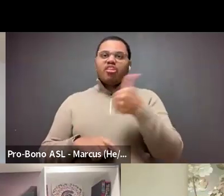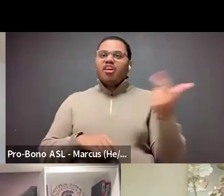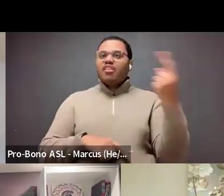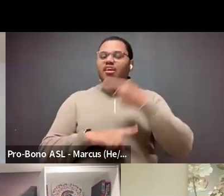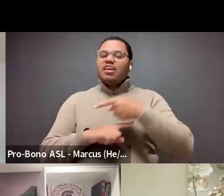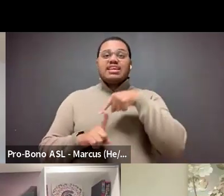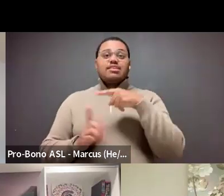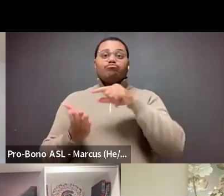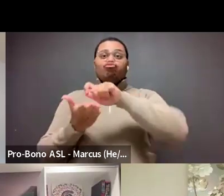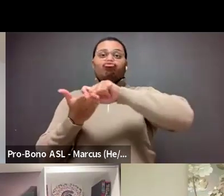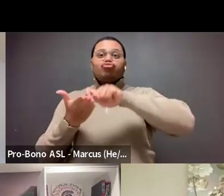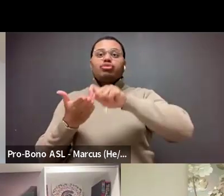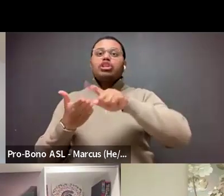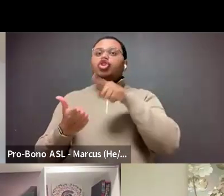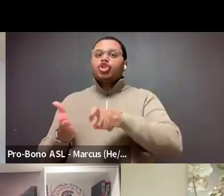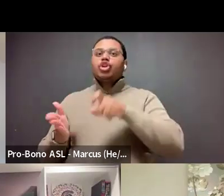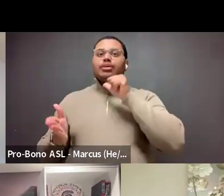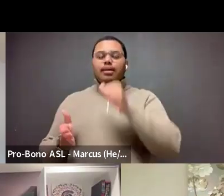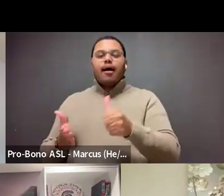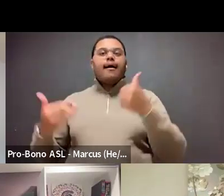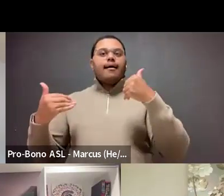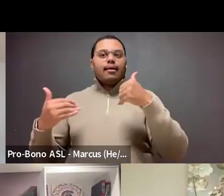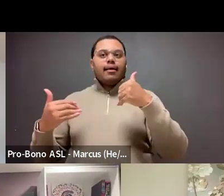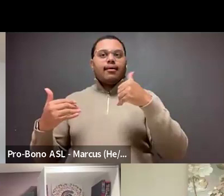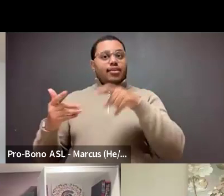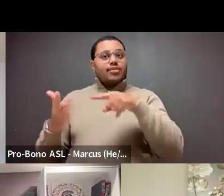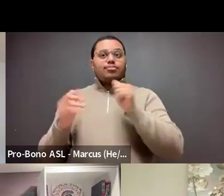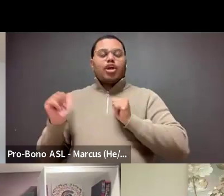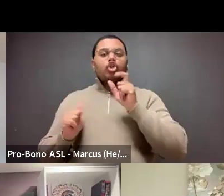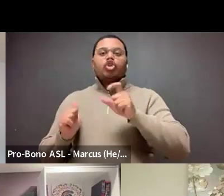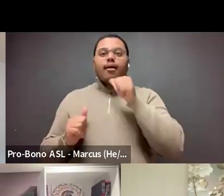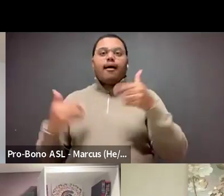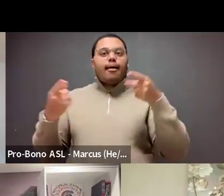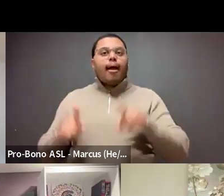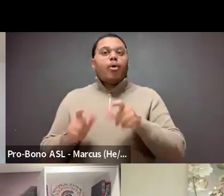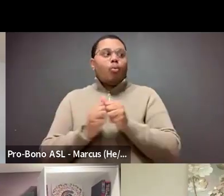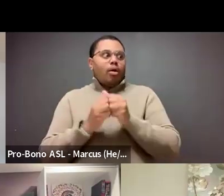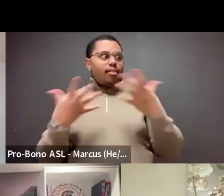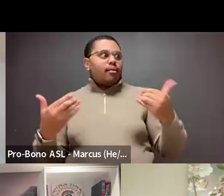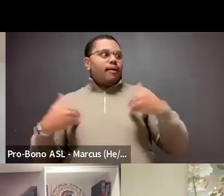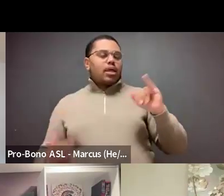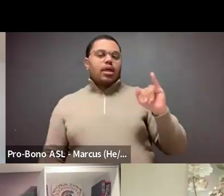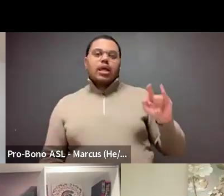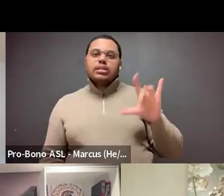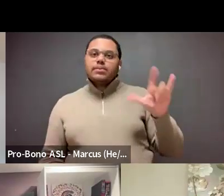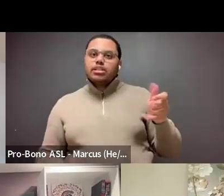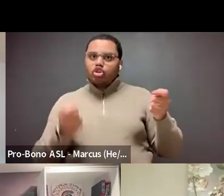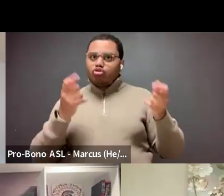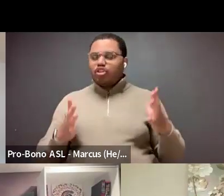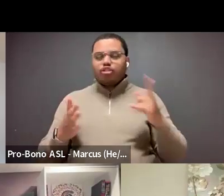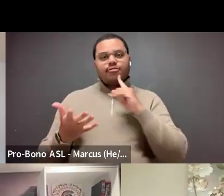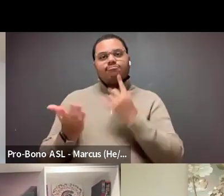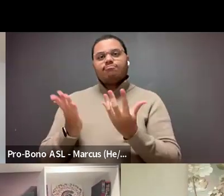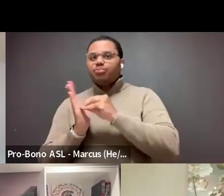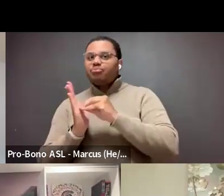not happen without having an intimacy director involved. And they wrote that into the, like, in the same way that they want a tree